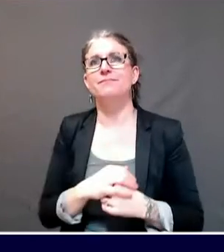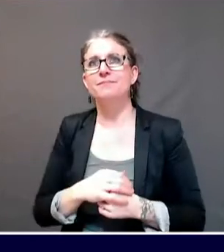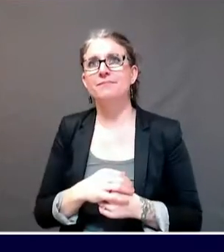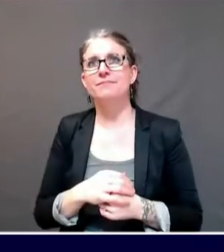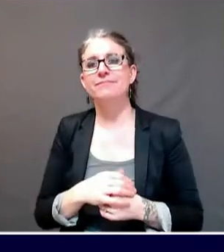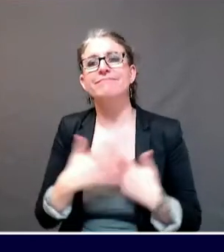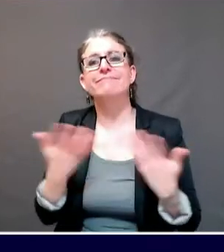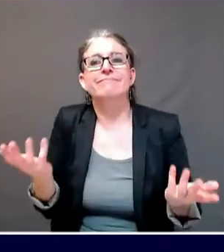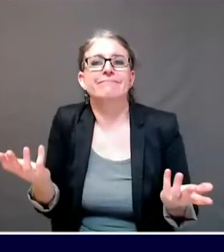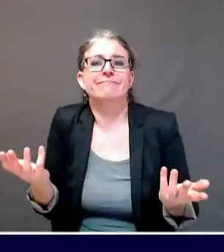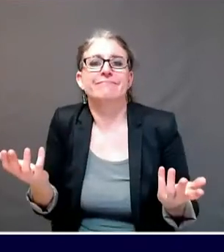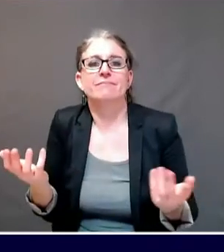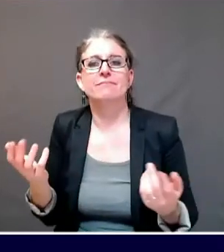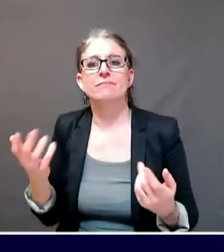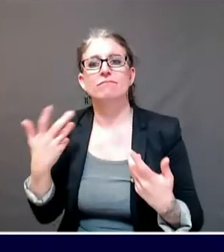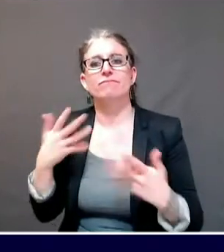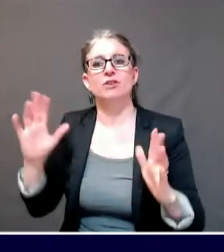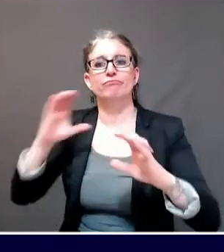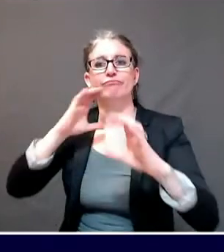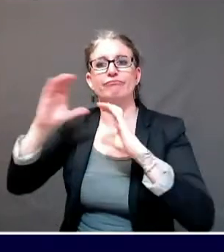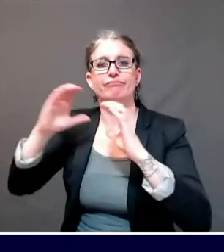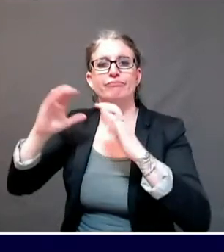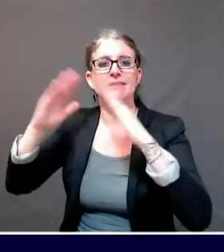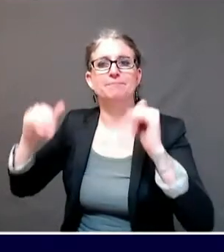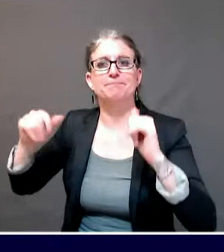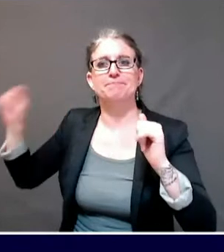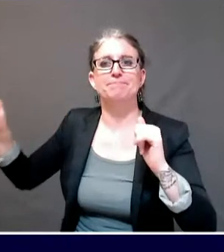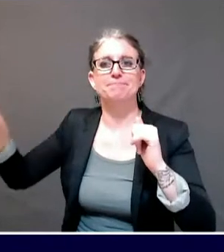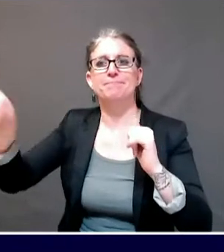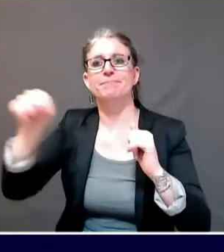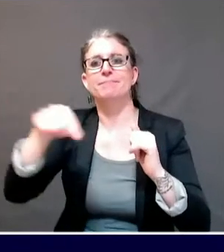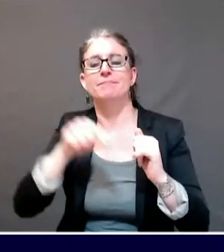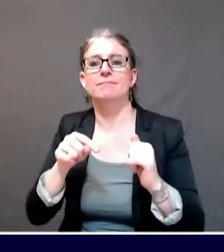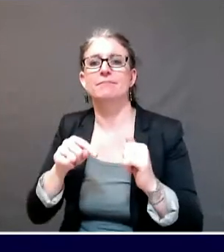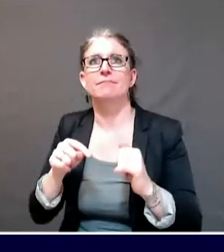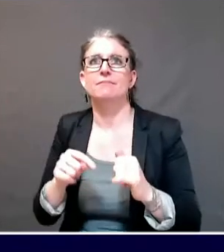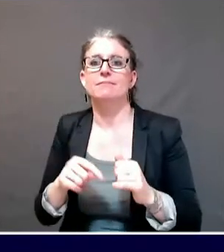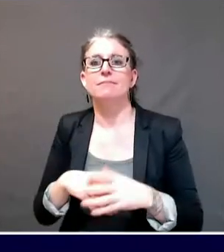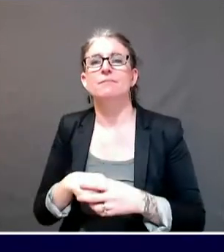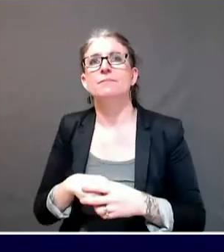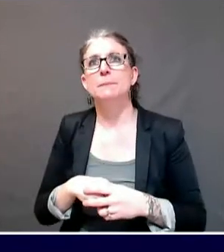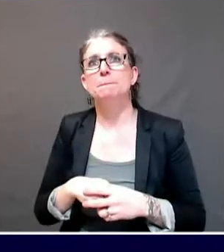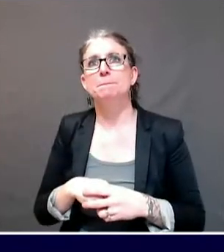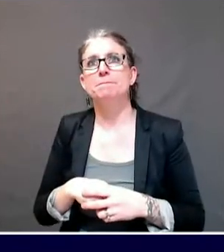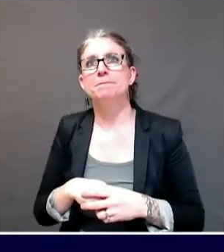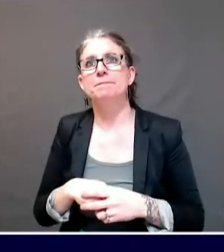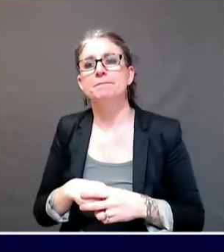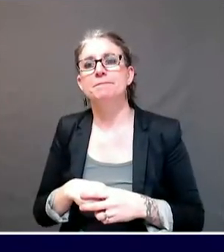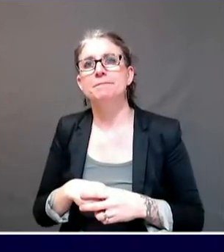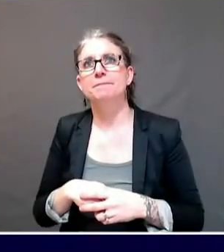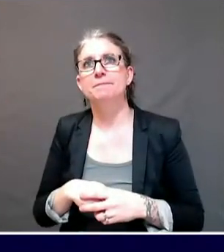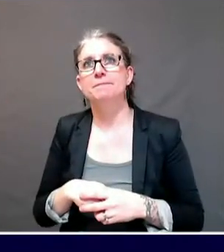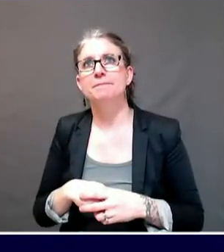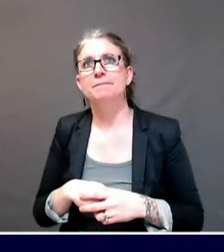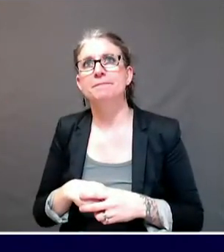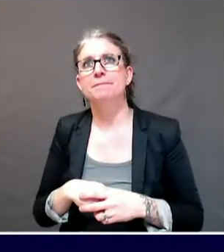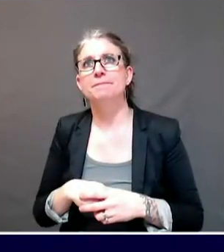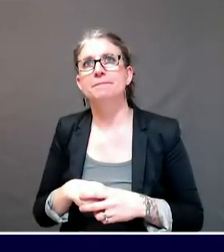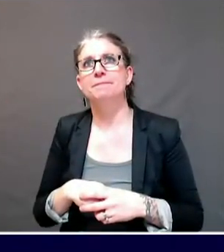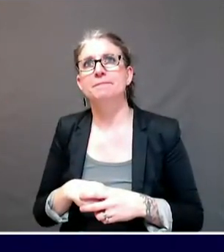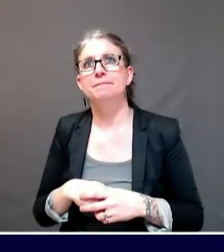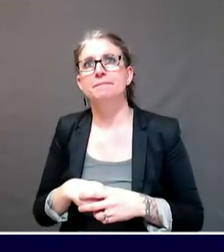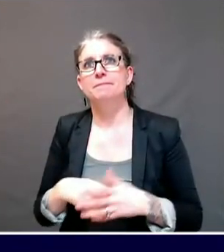their healthcare system, from their provider, who may have, for example, I'm just speculating or hypothesizing, who might be